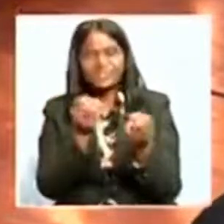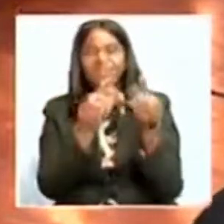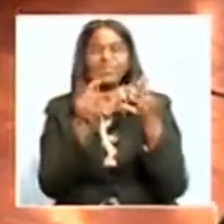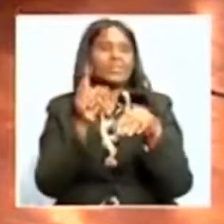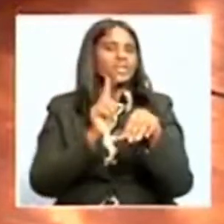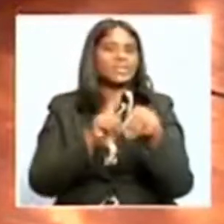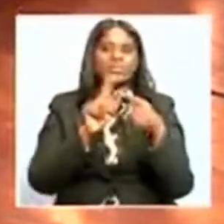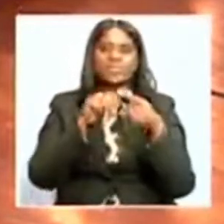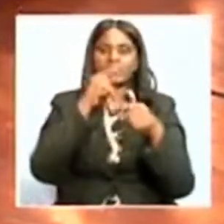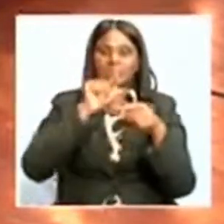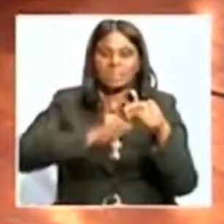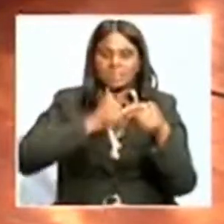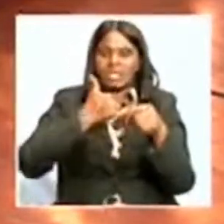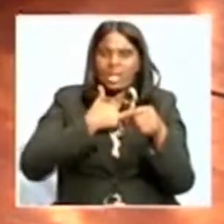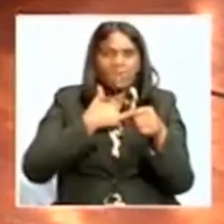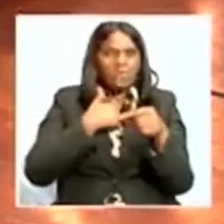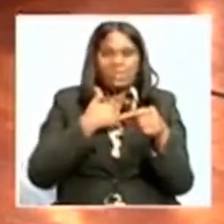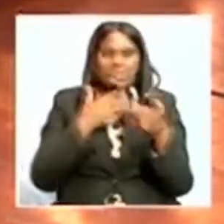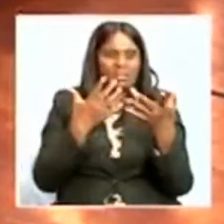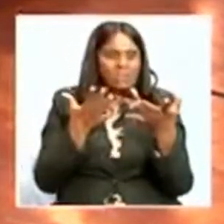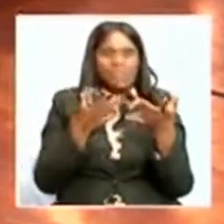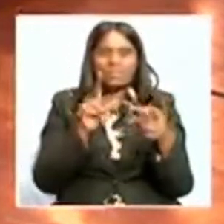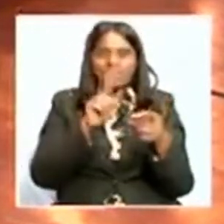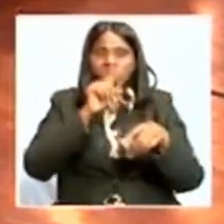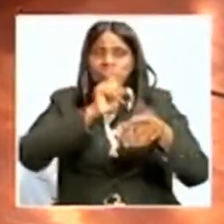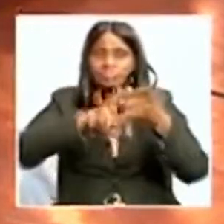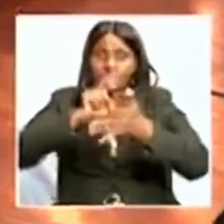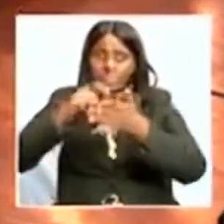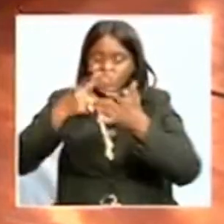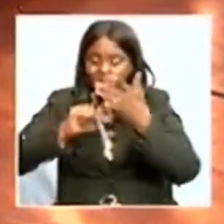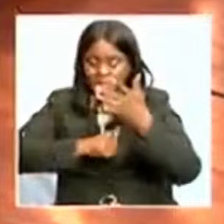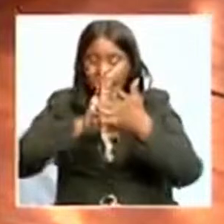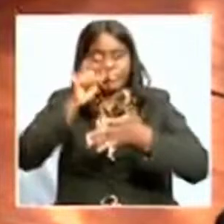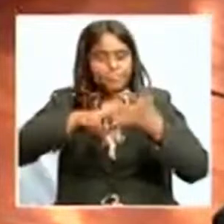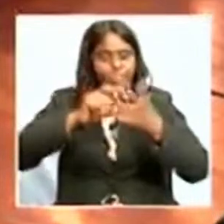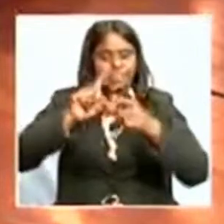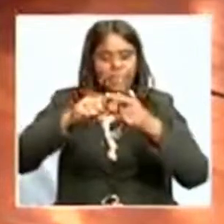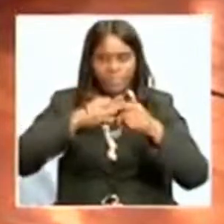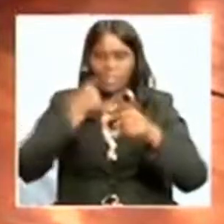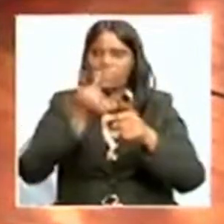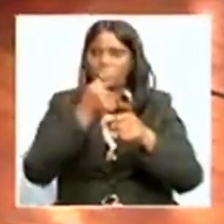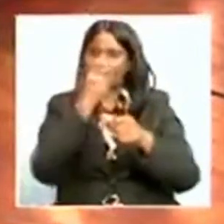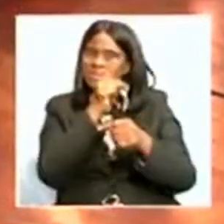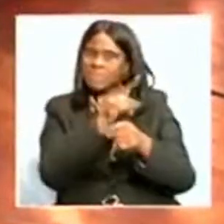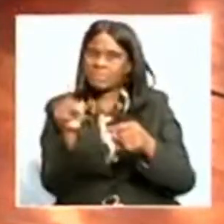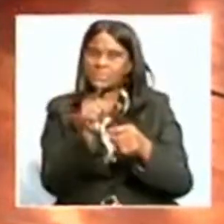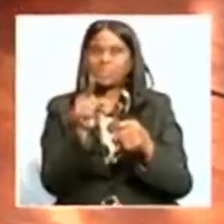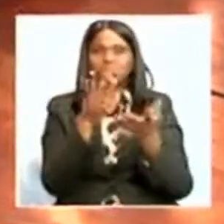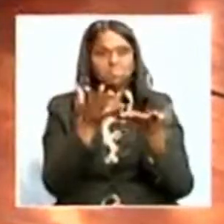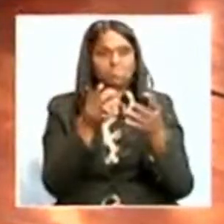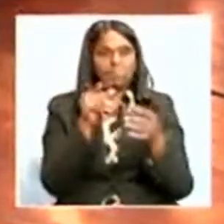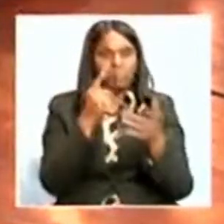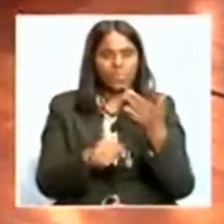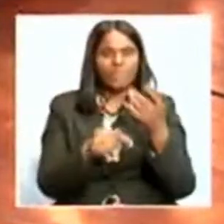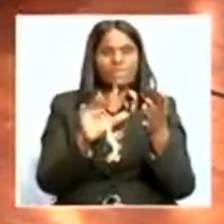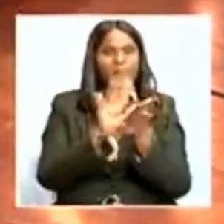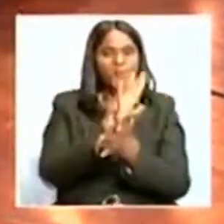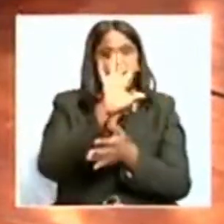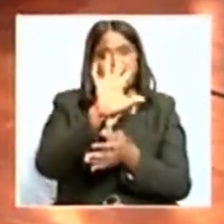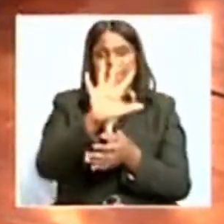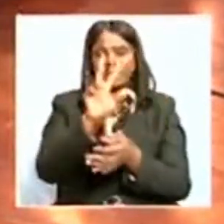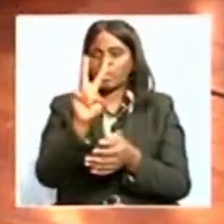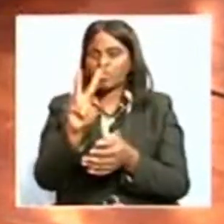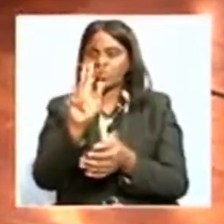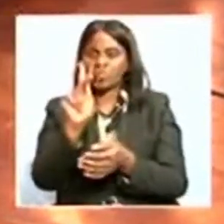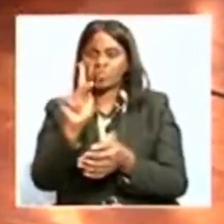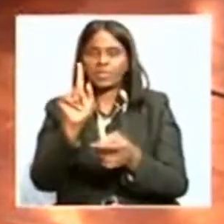times, to say that we are too lenient on the taxes that we are charging. But I'm only seeing this petty 52 kwacha